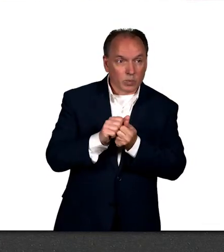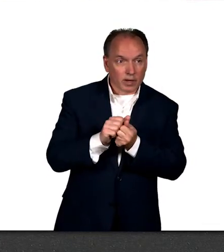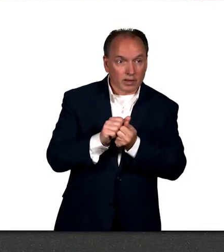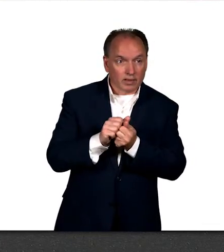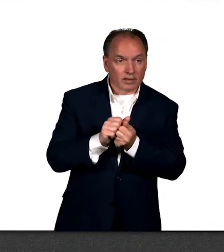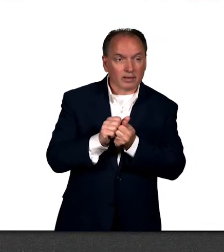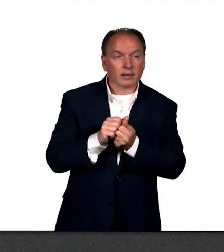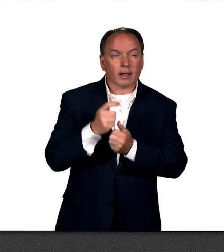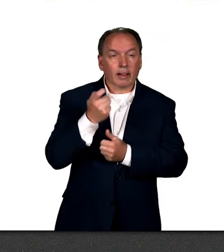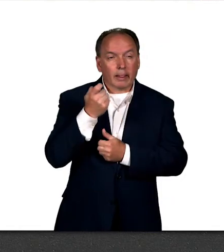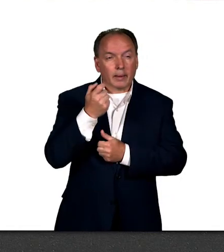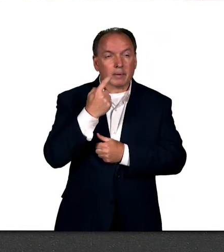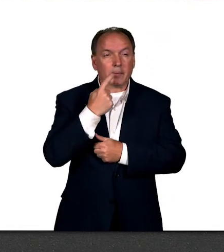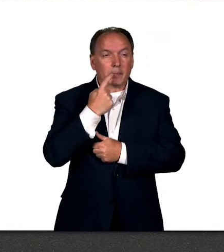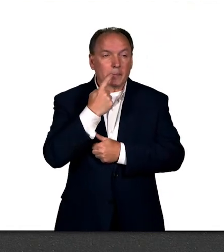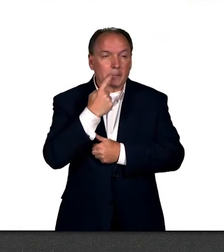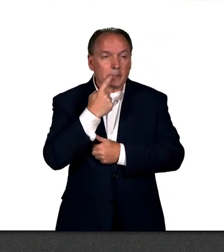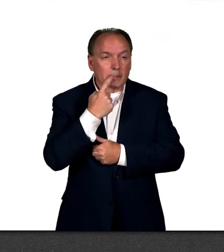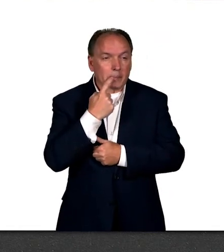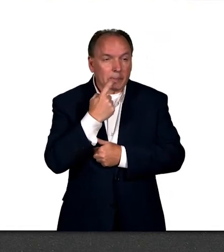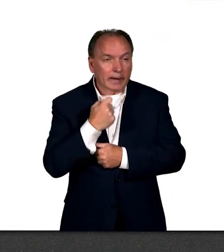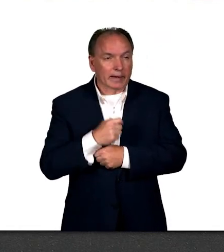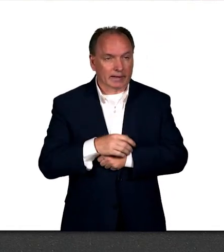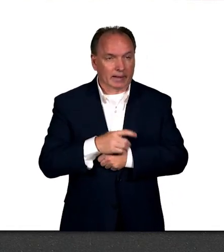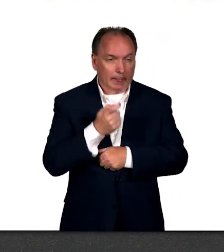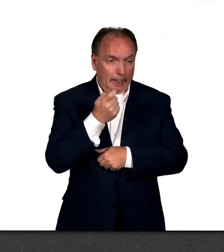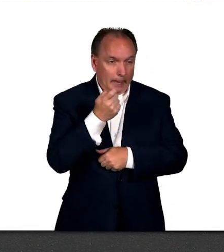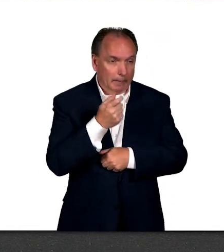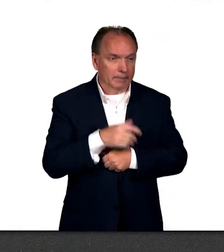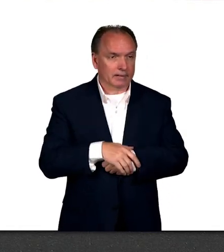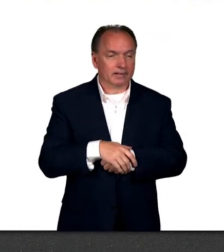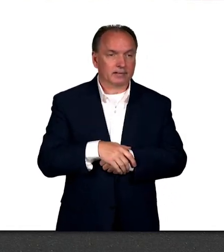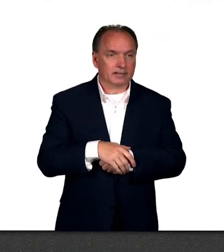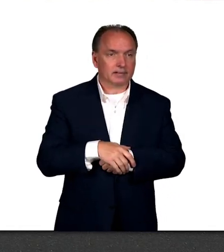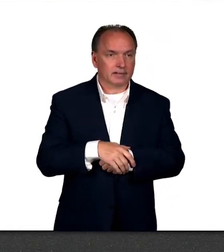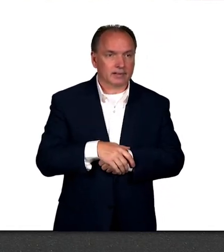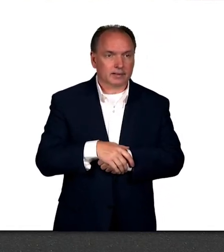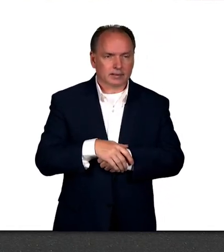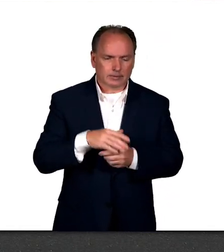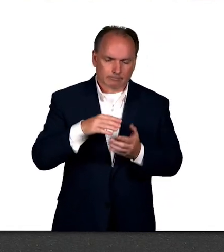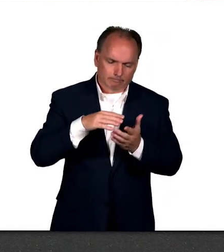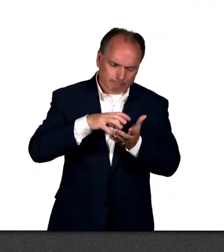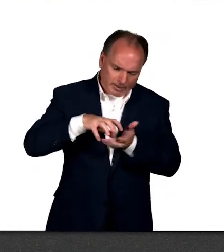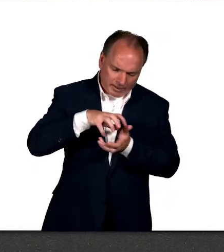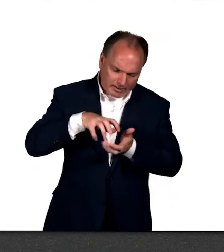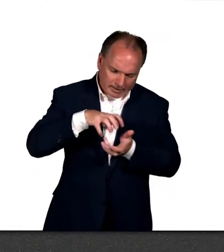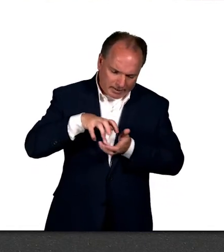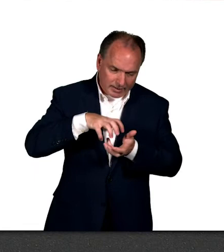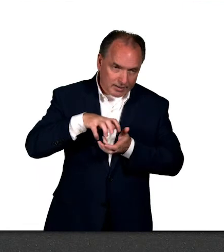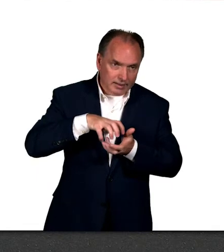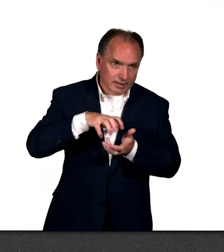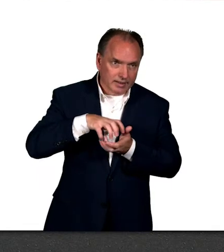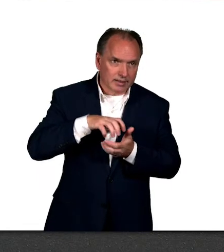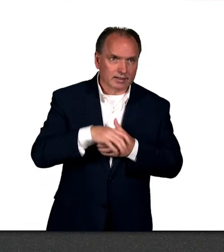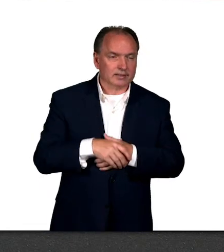and you add a little bit of red. Let's see what happens.